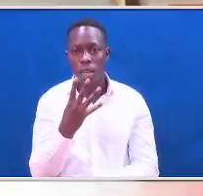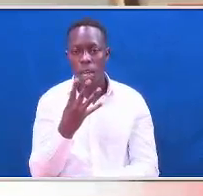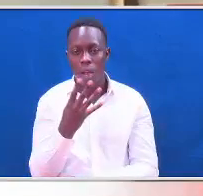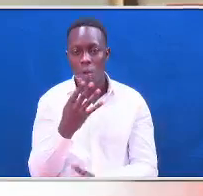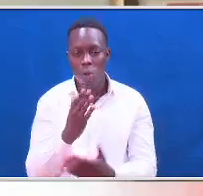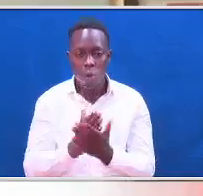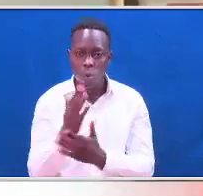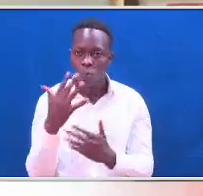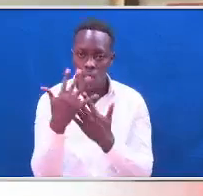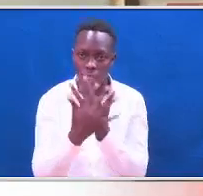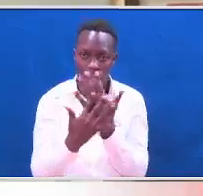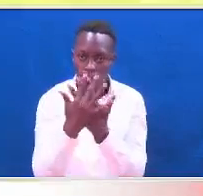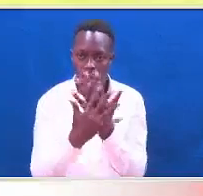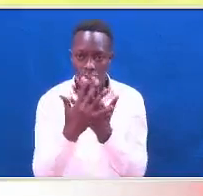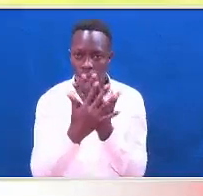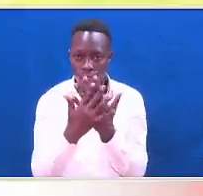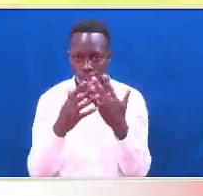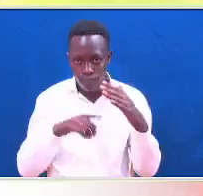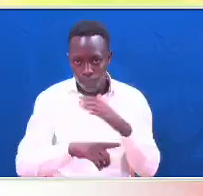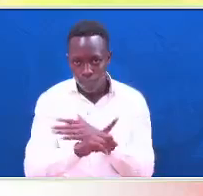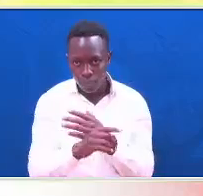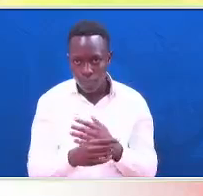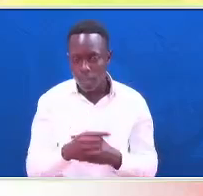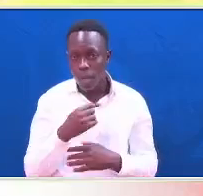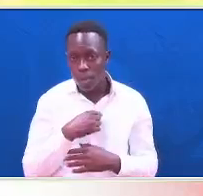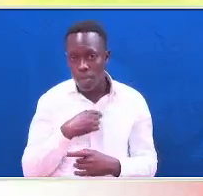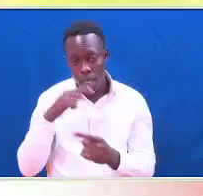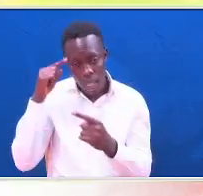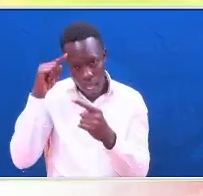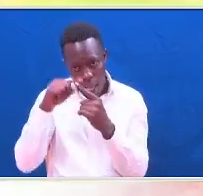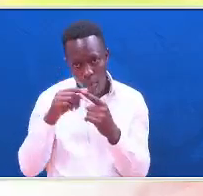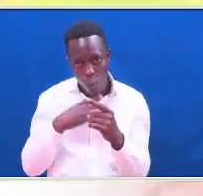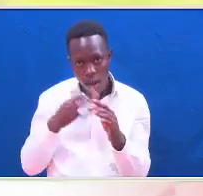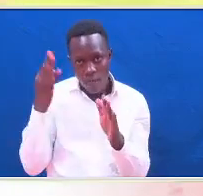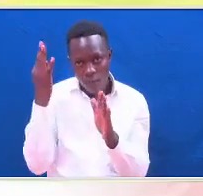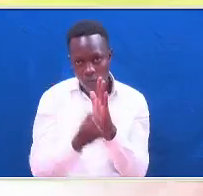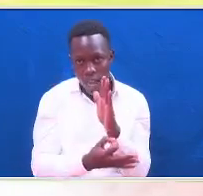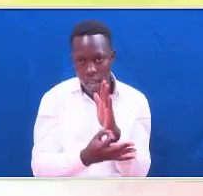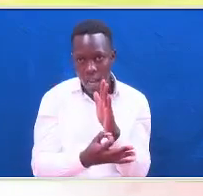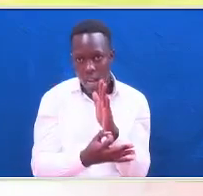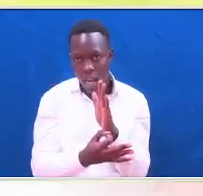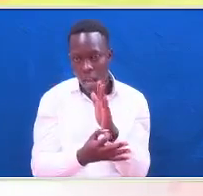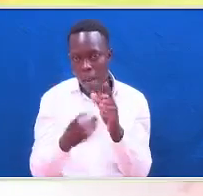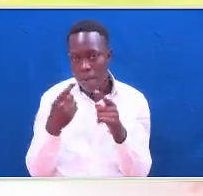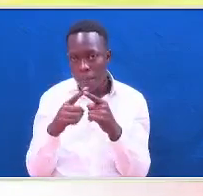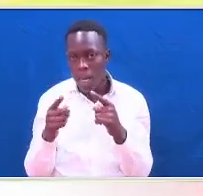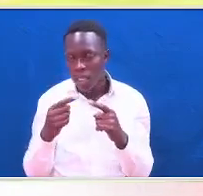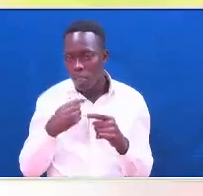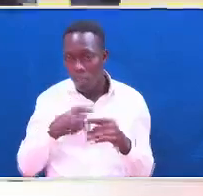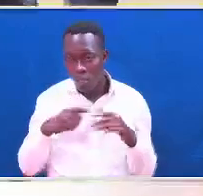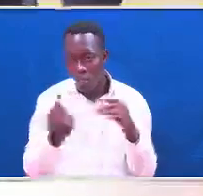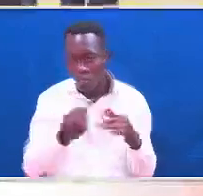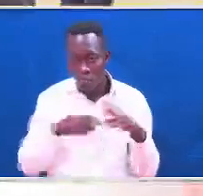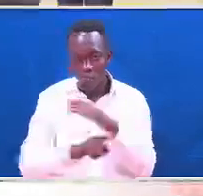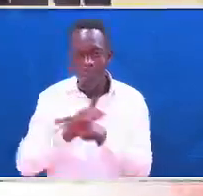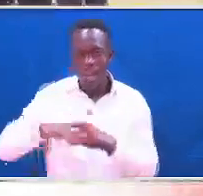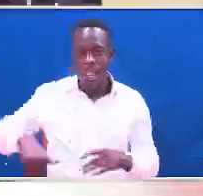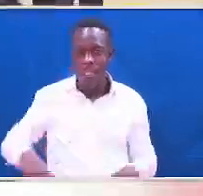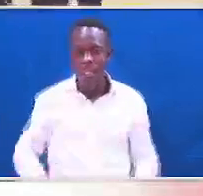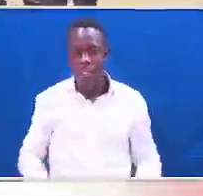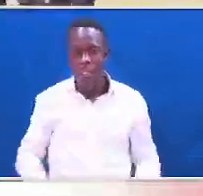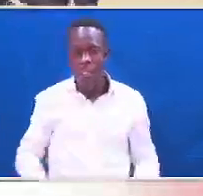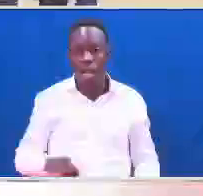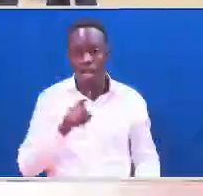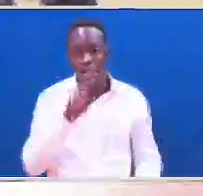Nili file mwenyewe but nilienda cyber. Kuwa na hiyo nia kabisa ya kufile returns isipokuwa nimeenda kuchelewa. This as